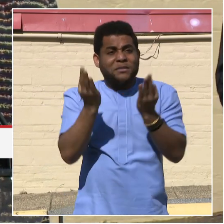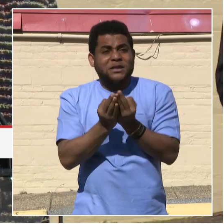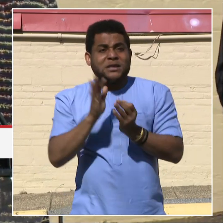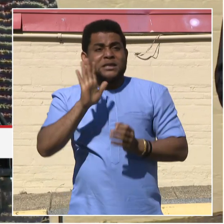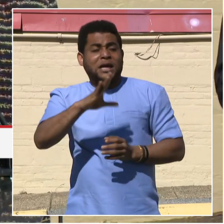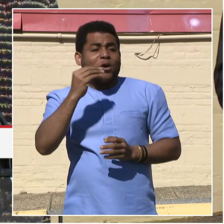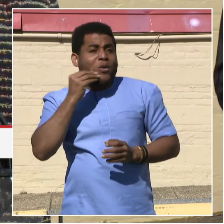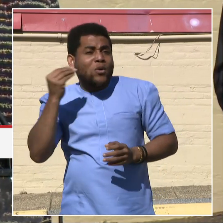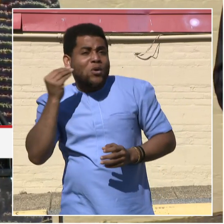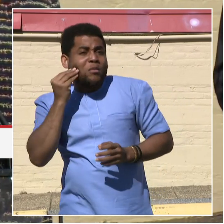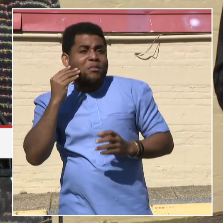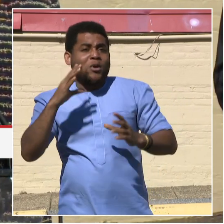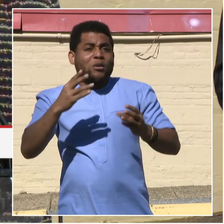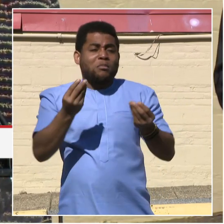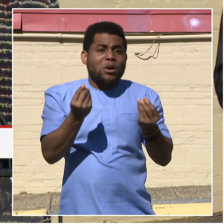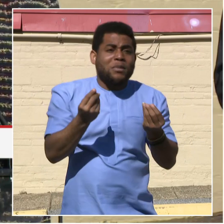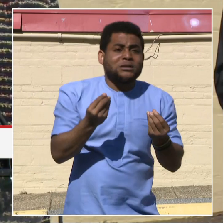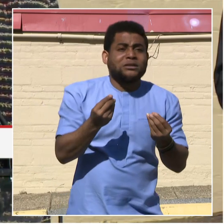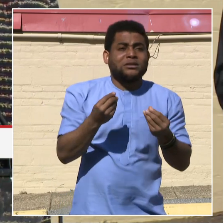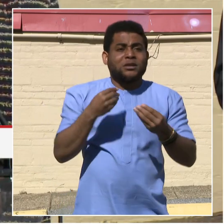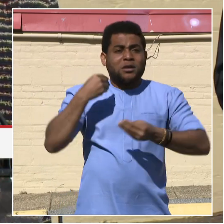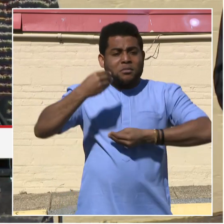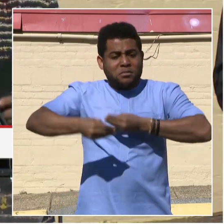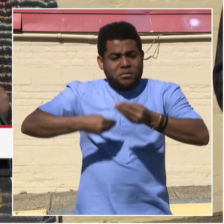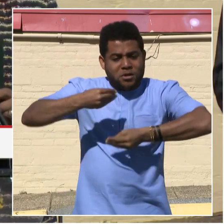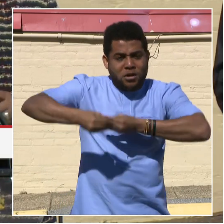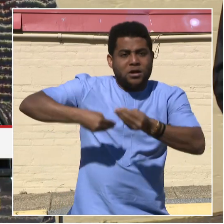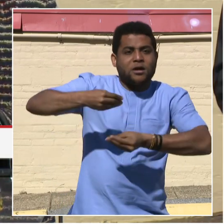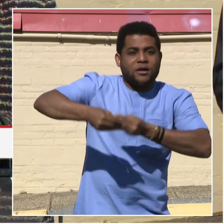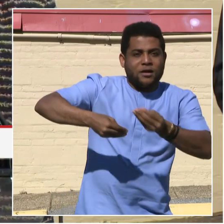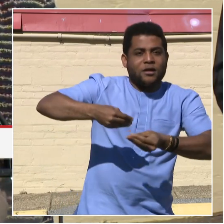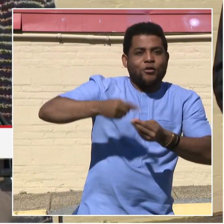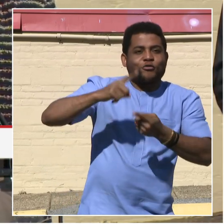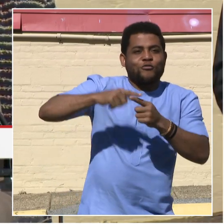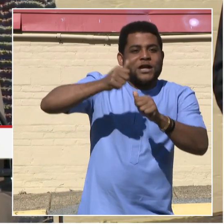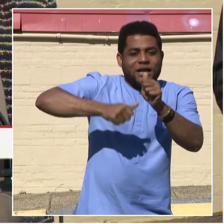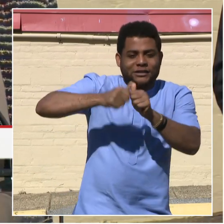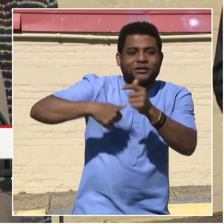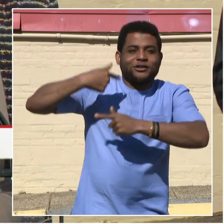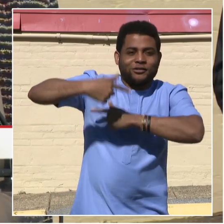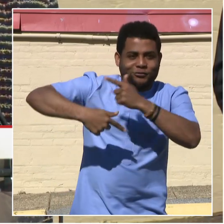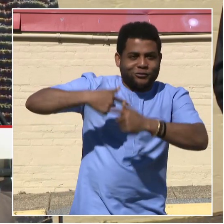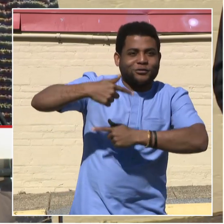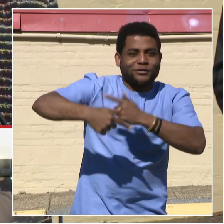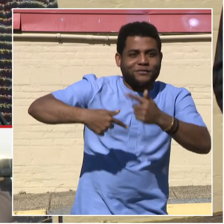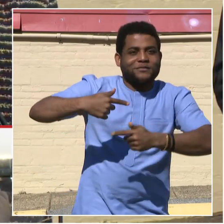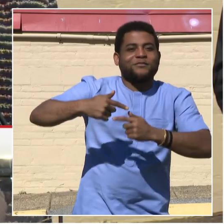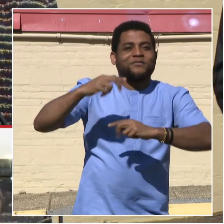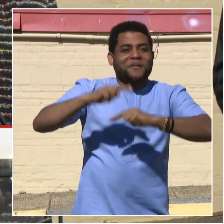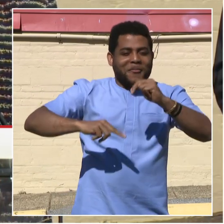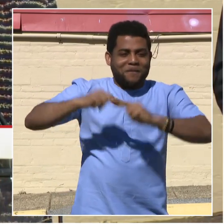from one generation to the next. And we know we can do these